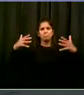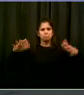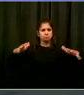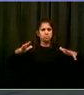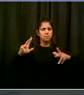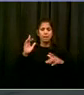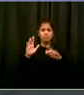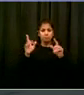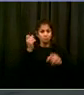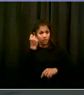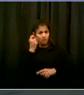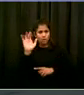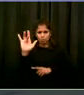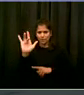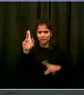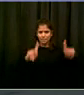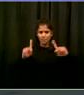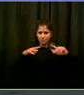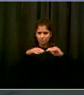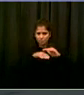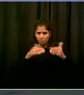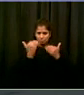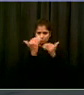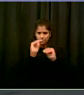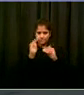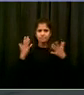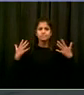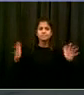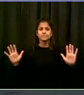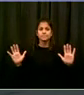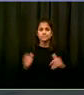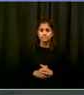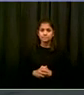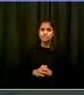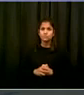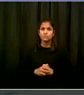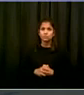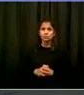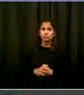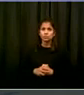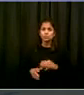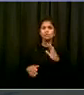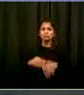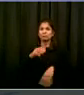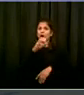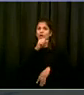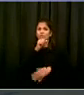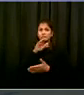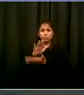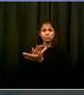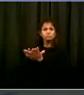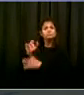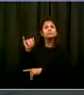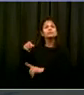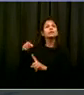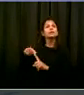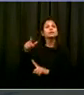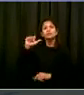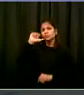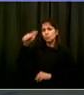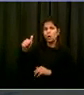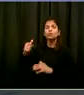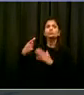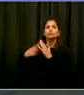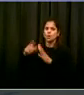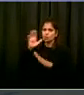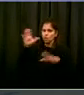at a table. Houses of worship will be allowed to be at 33% capacity with a maximum of 25 people